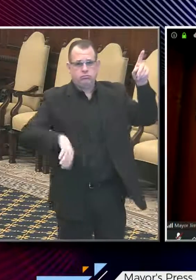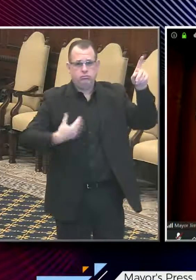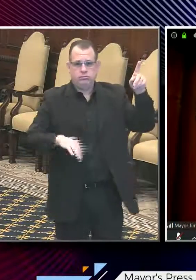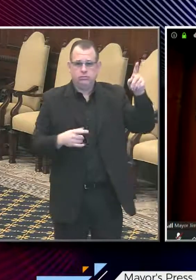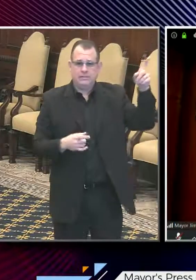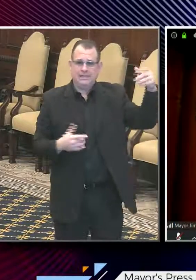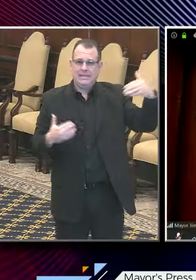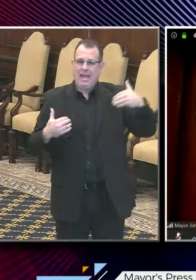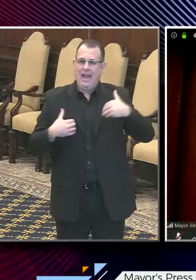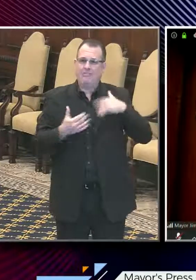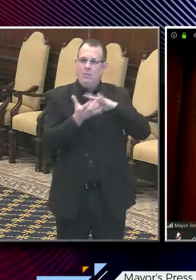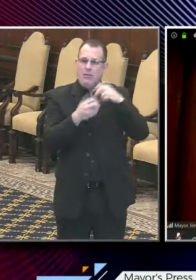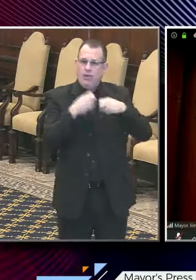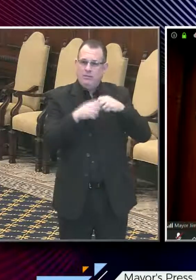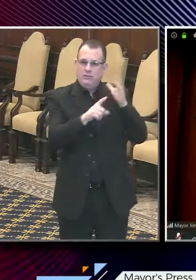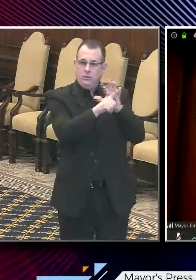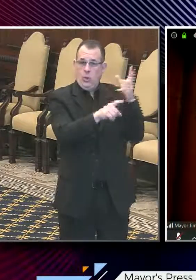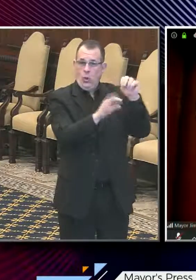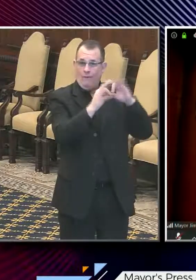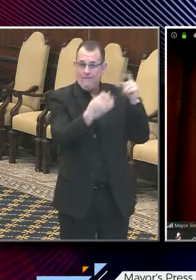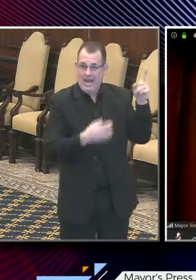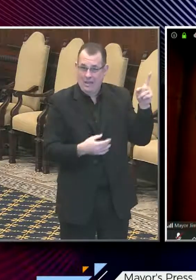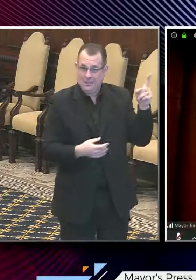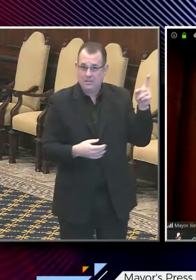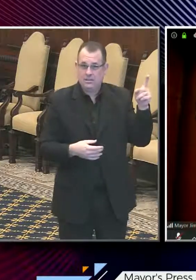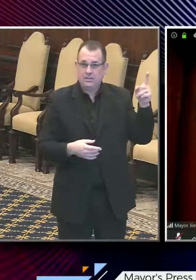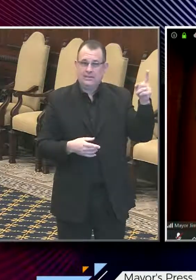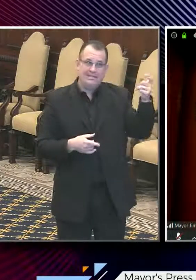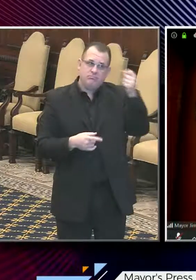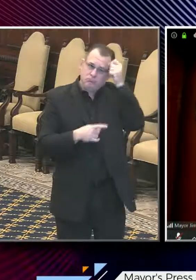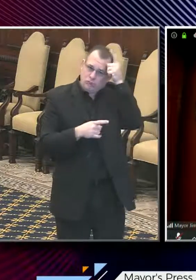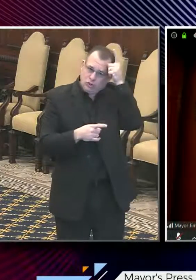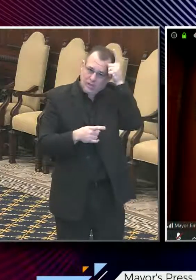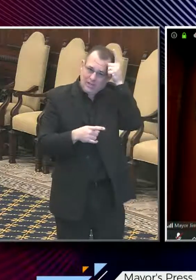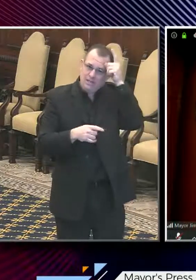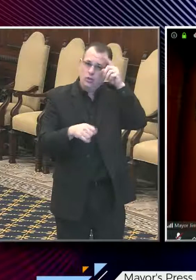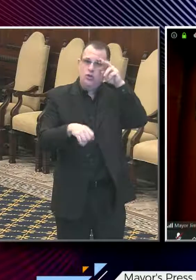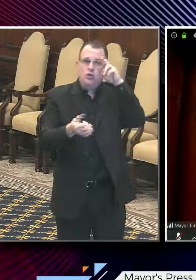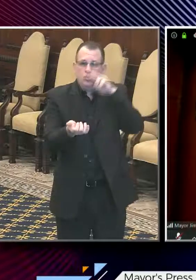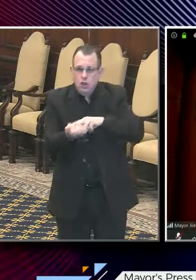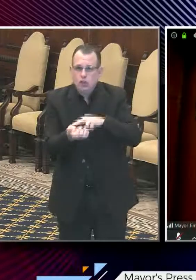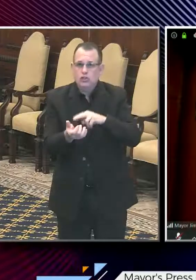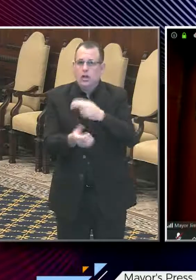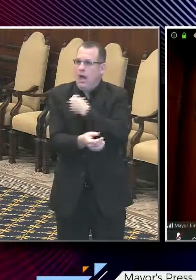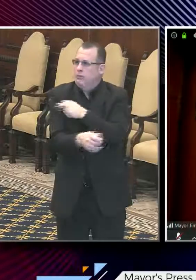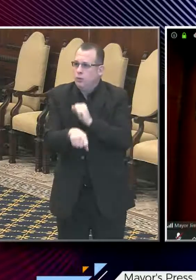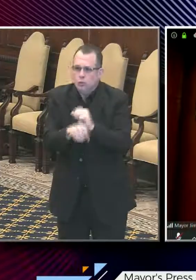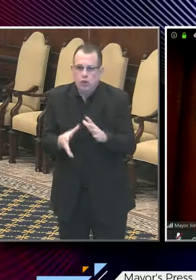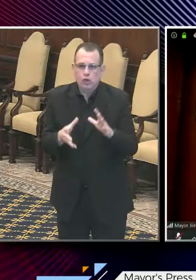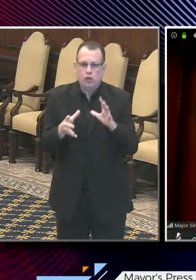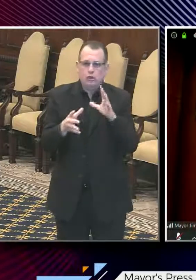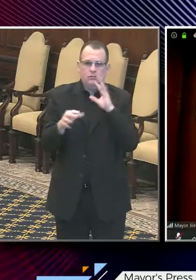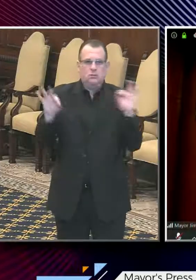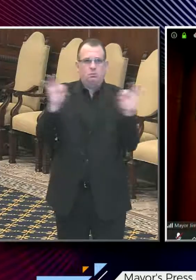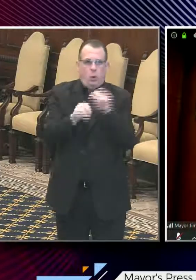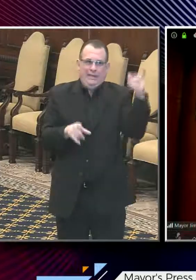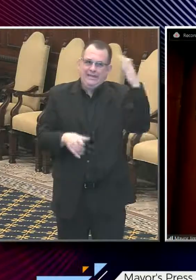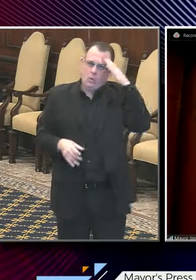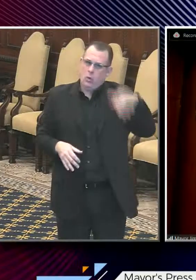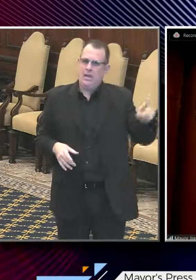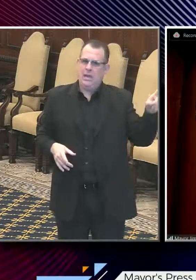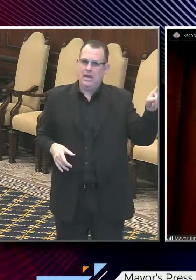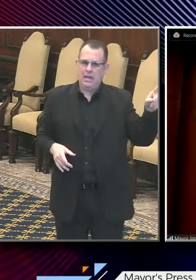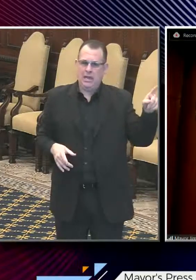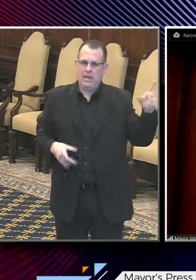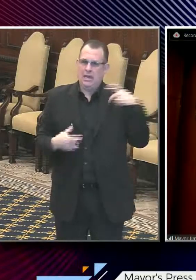So he understands the importance of nurses and doctors and hospital employees getting to work, and all of